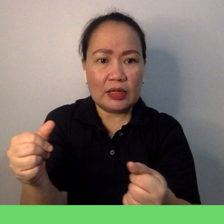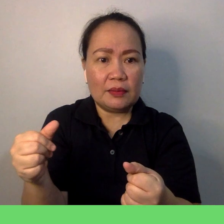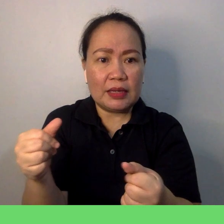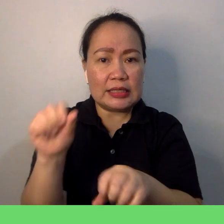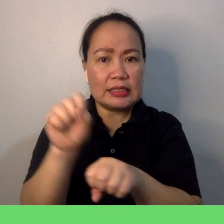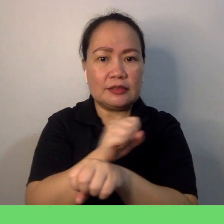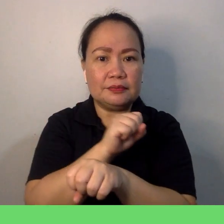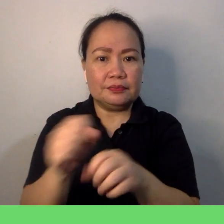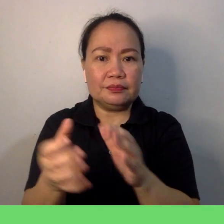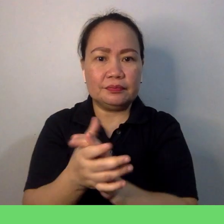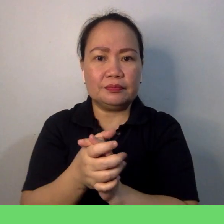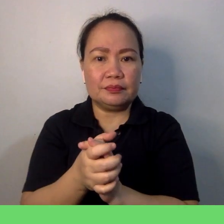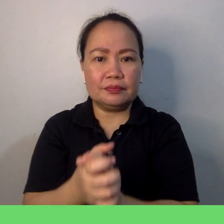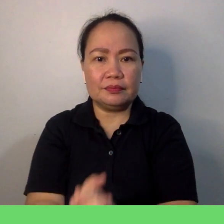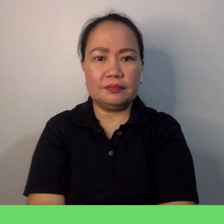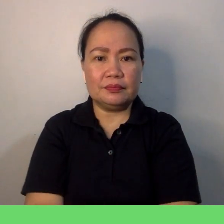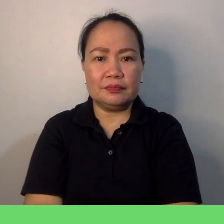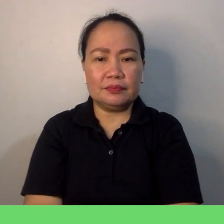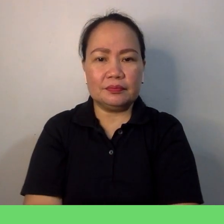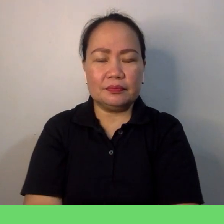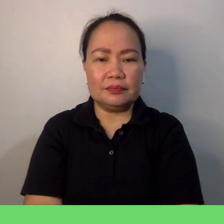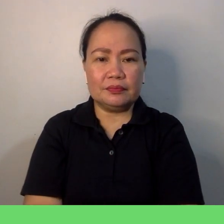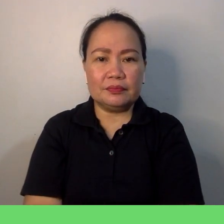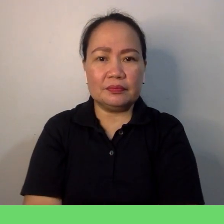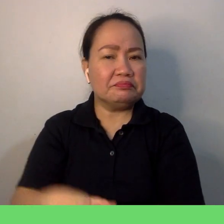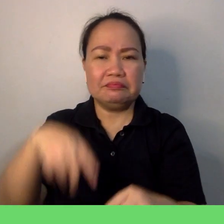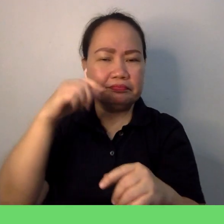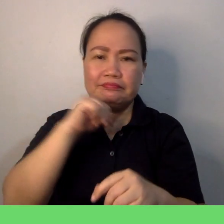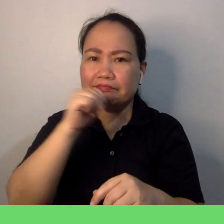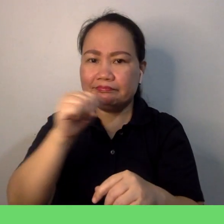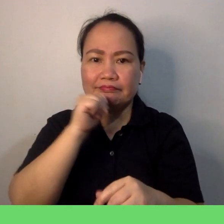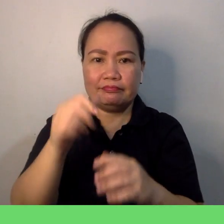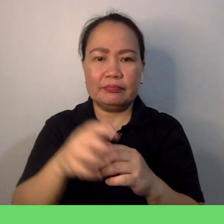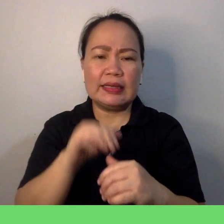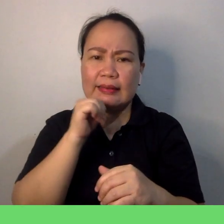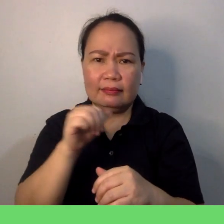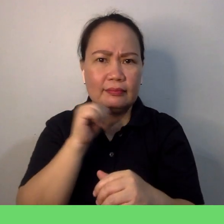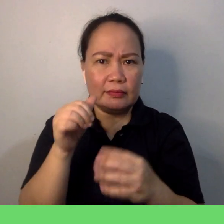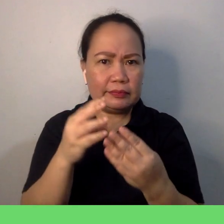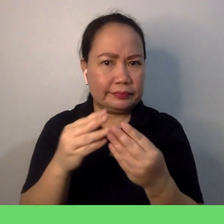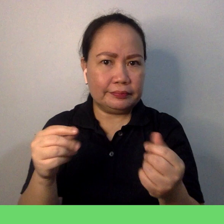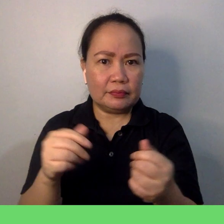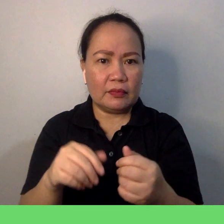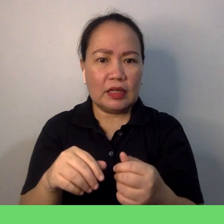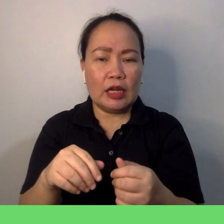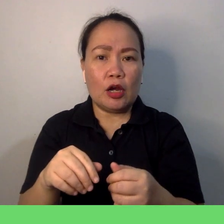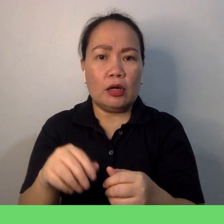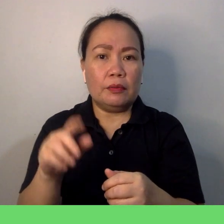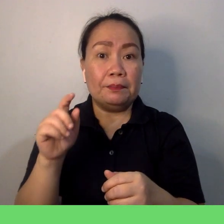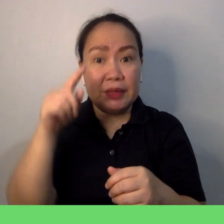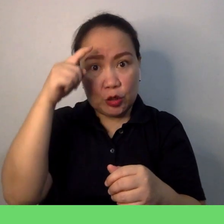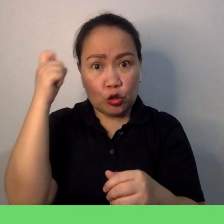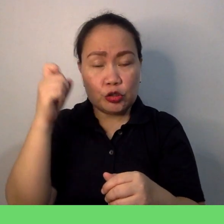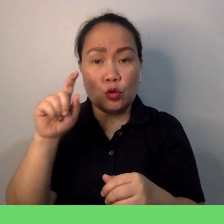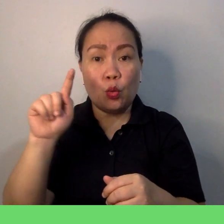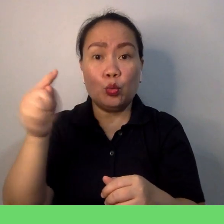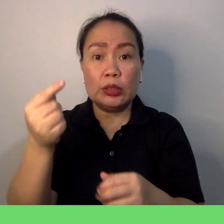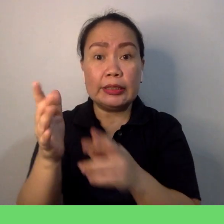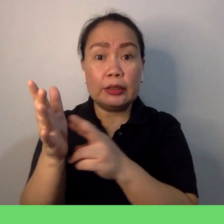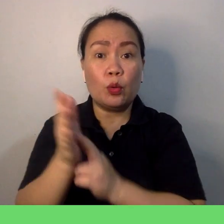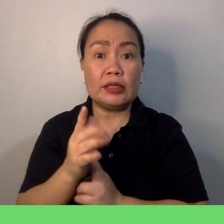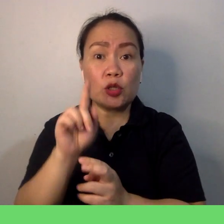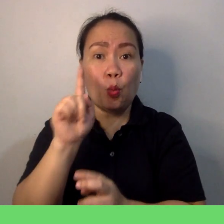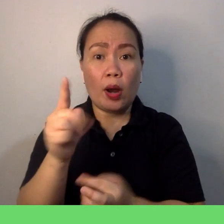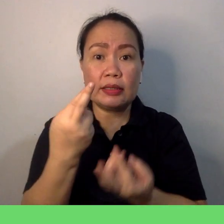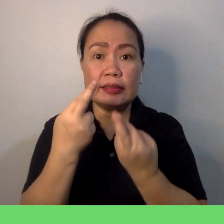is not which of the following questions can be solved using statistics? So, number 1 is no. Why? It only requires